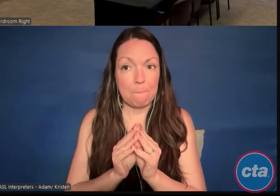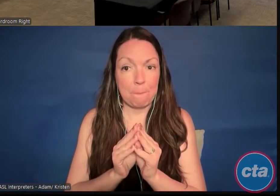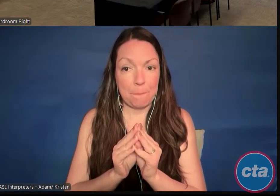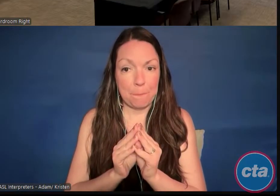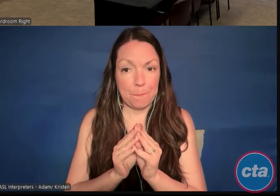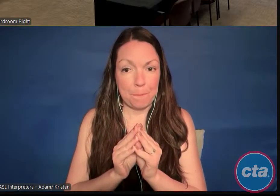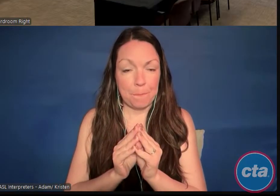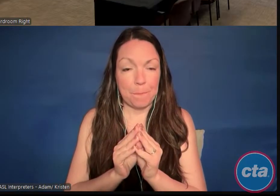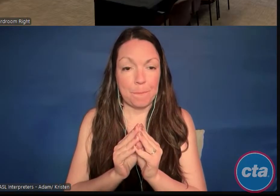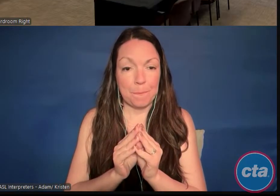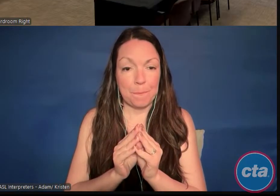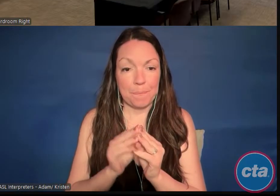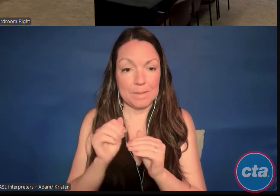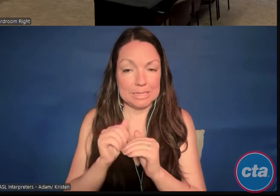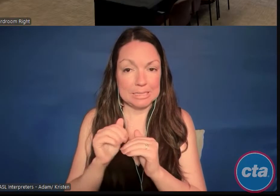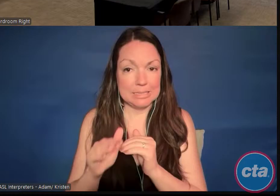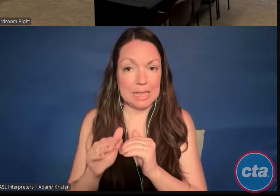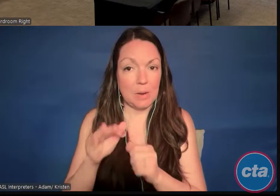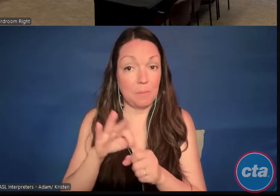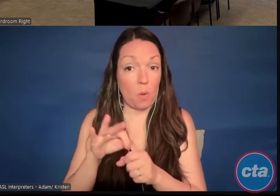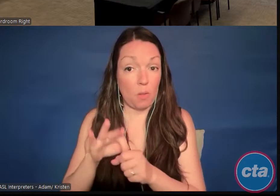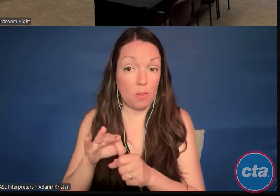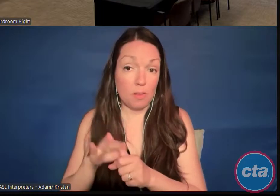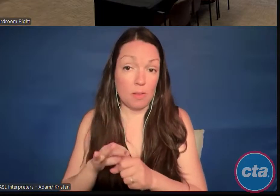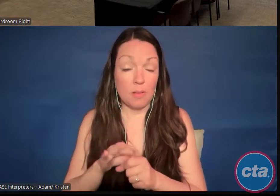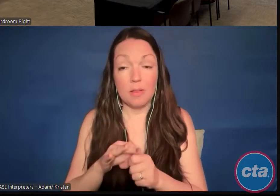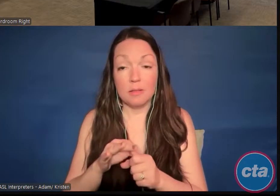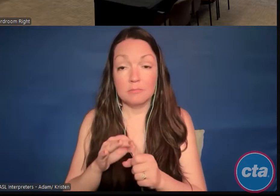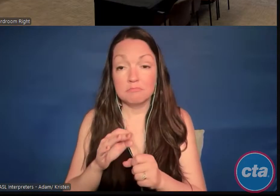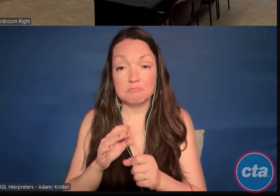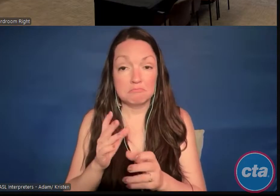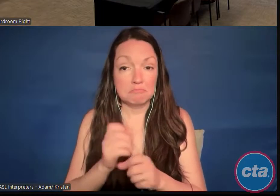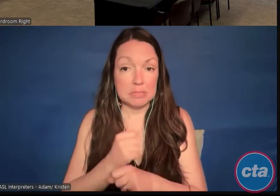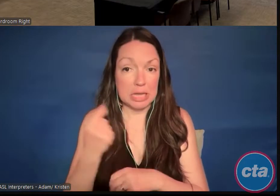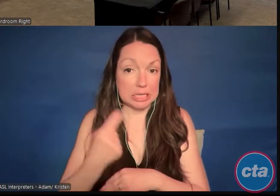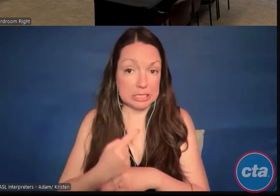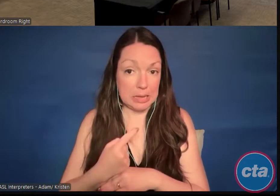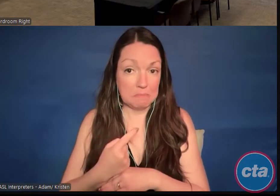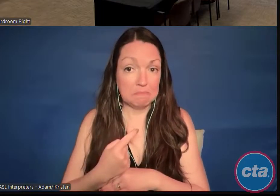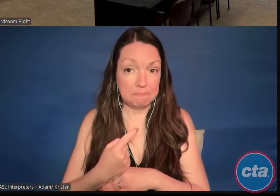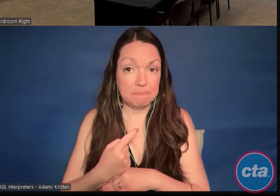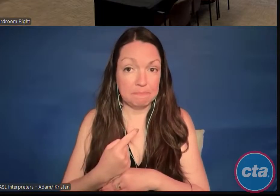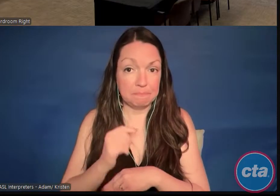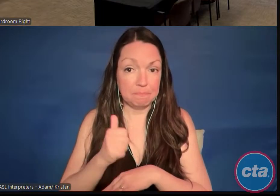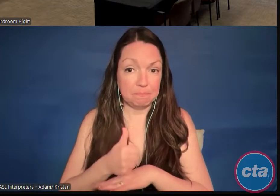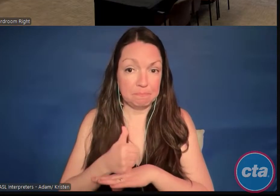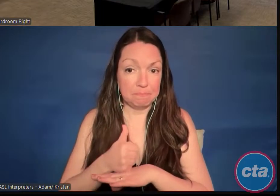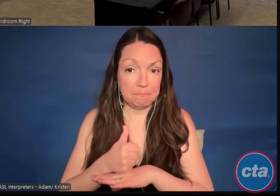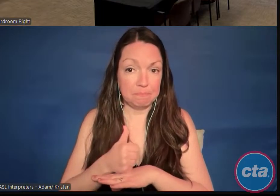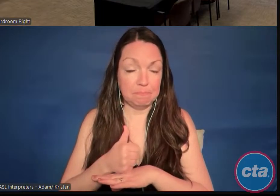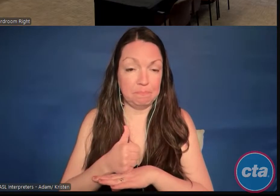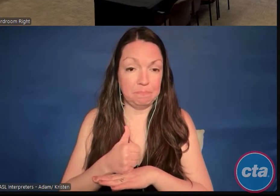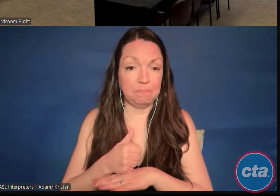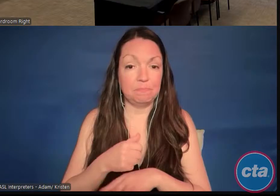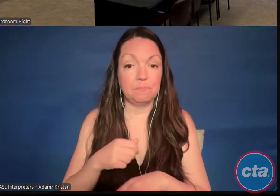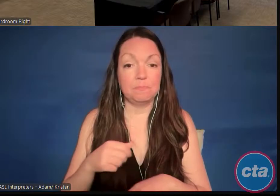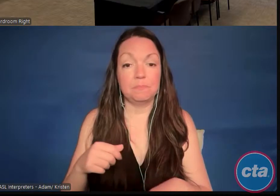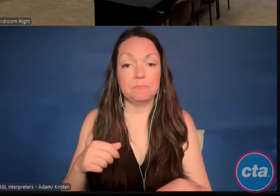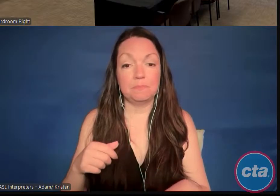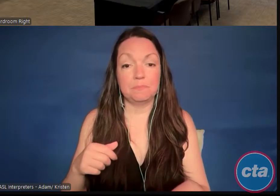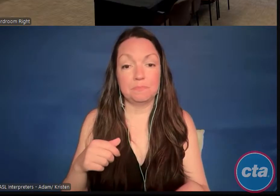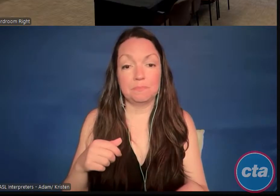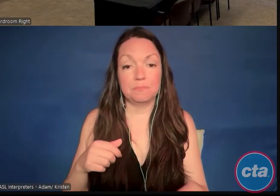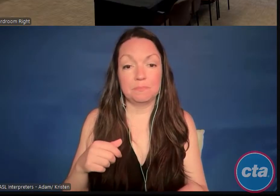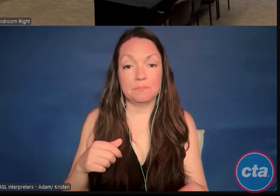So then we can send a poll around and get those dates. And then we'll determine whether or